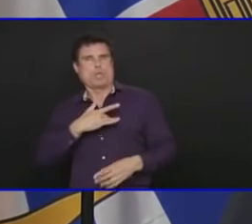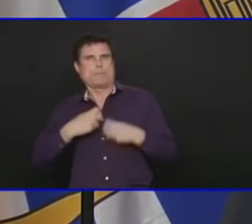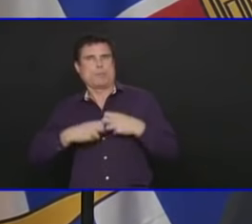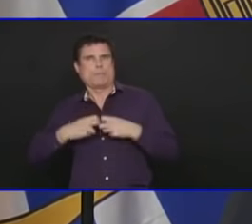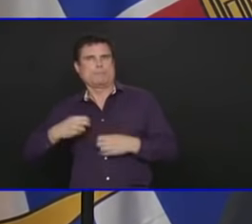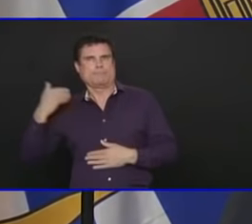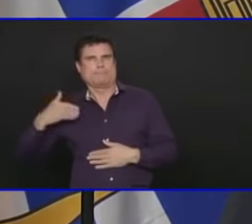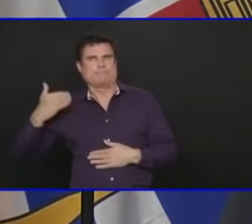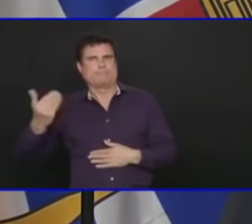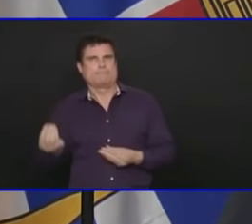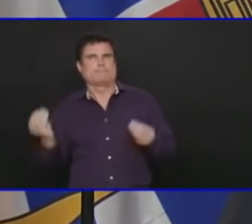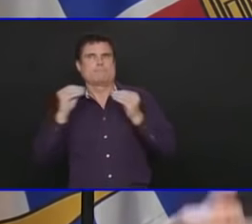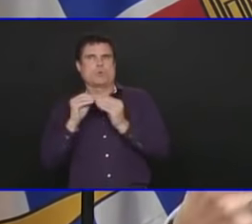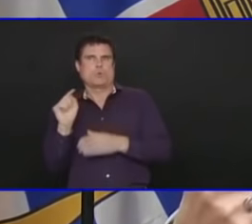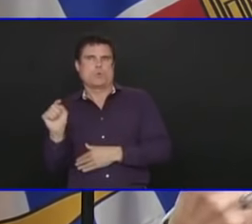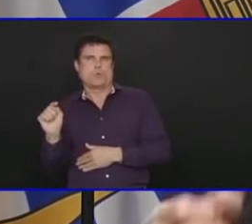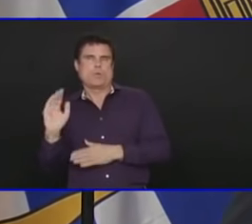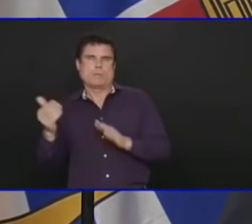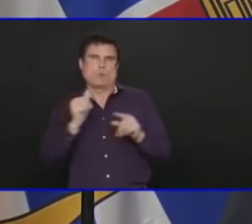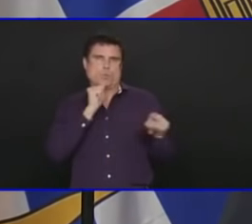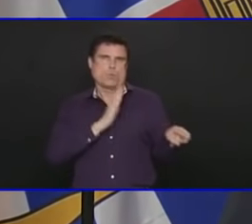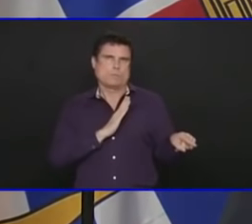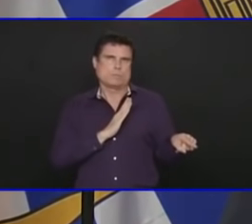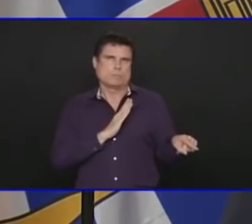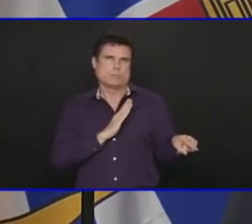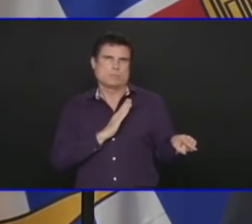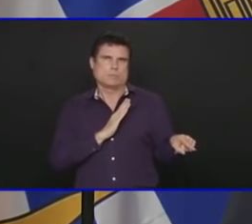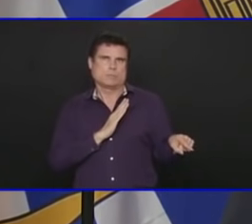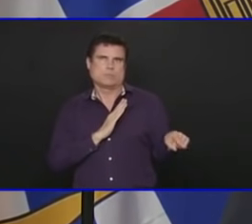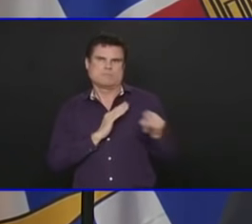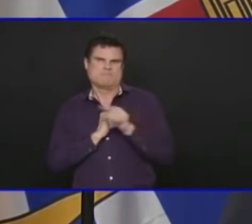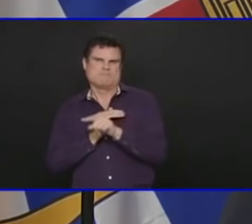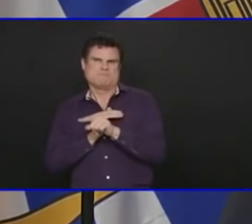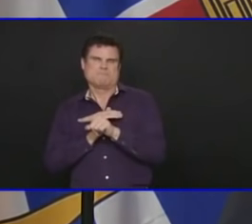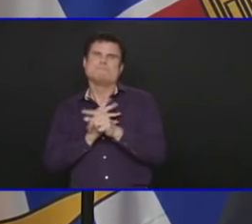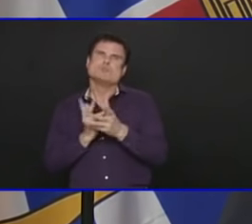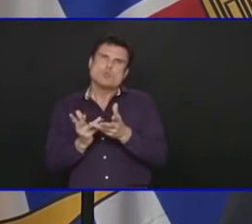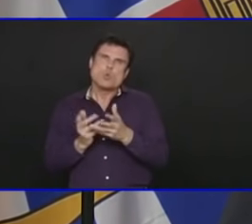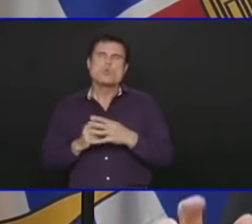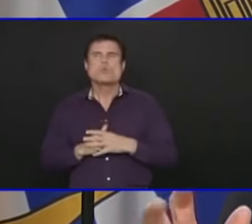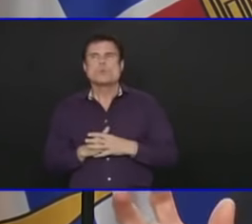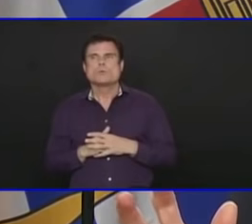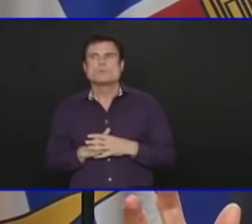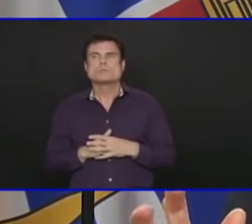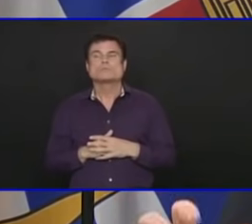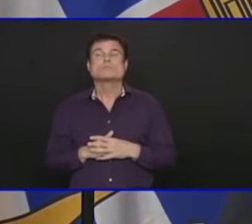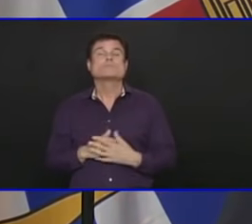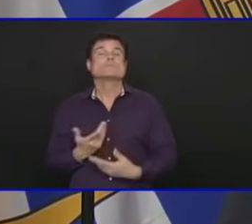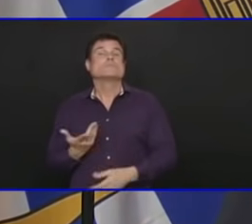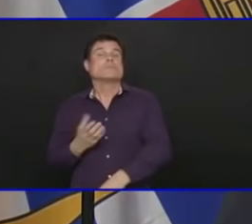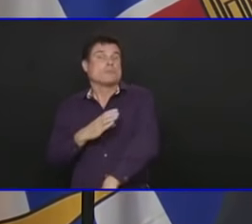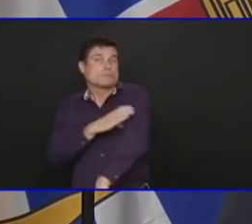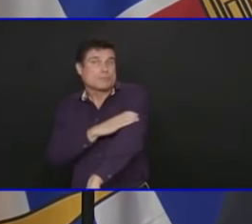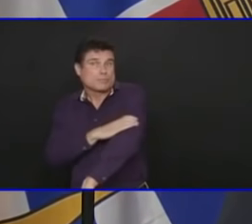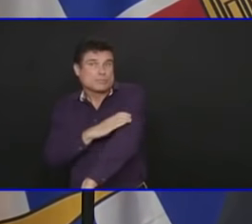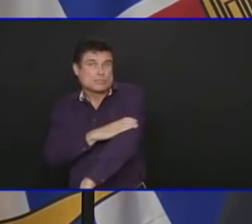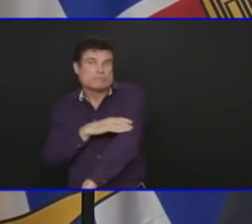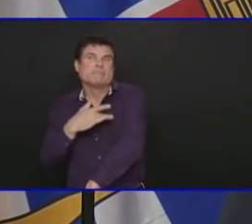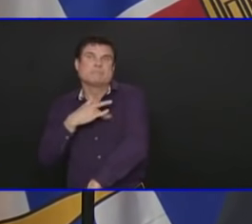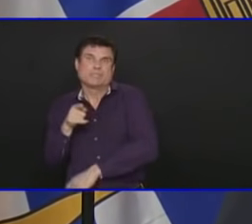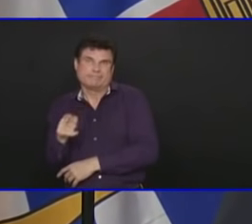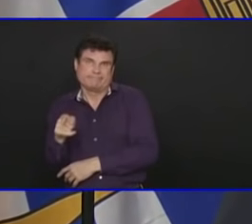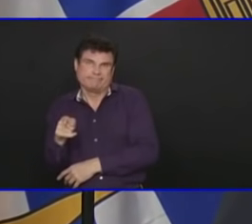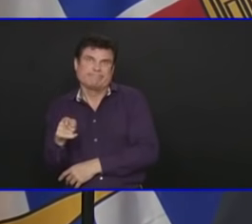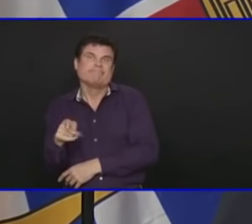strokes, pulmonary embolus or blockages of the blood vessels in young people even, and we've seen that in a number of